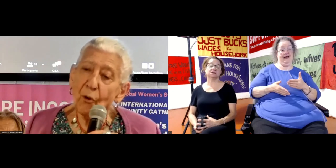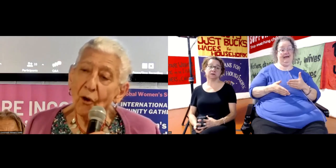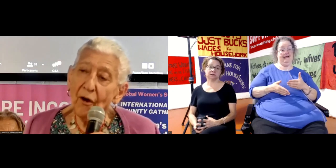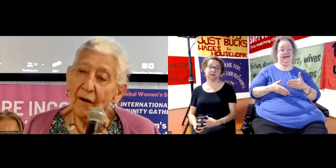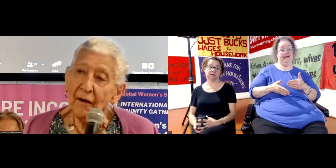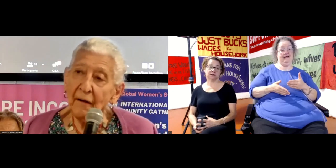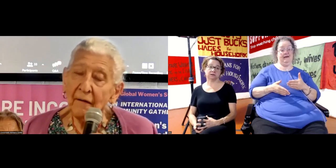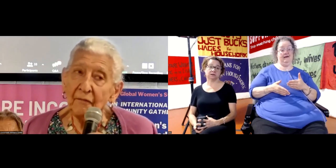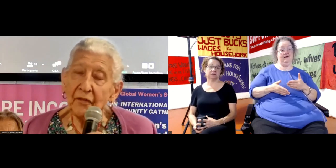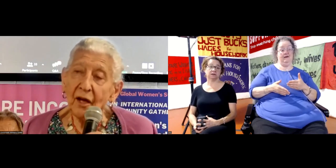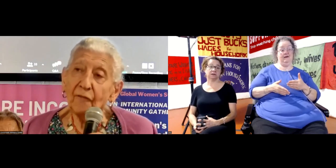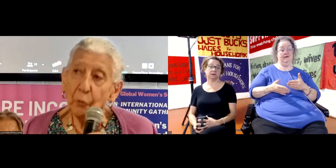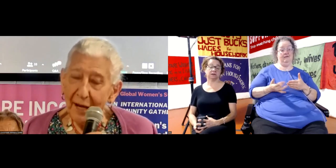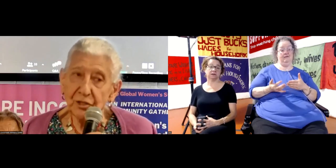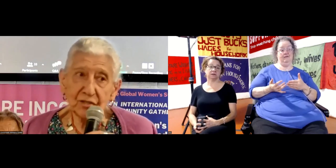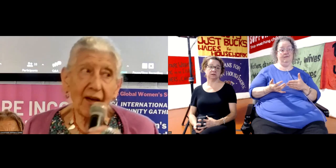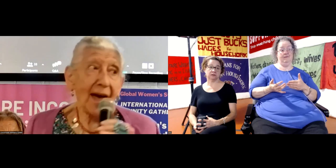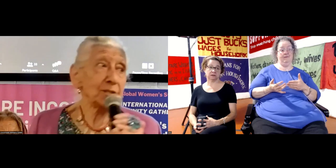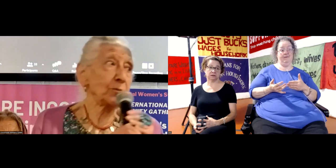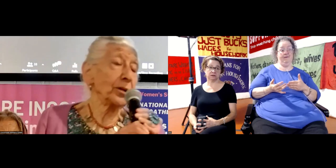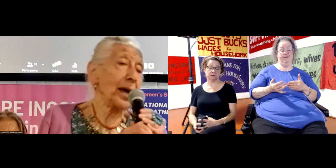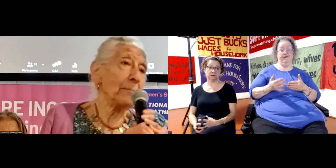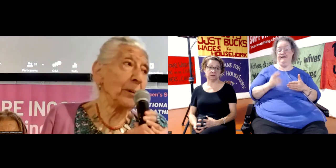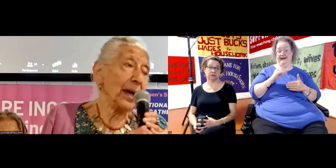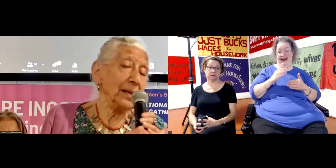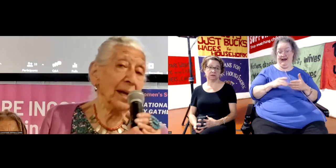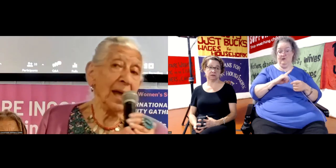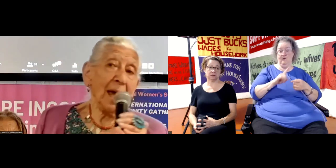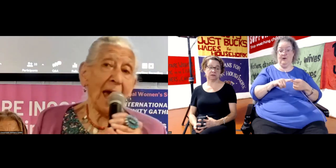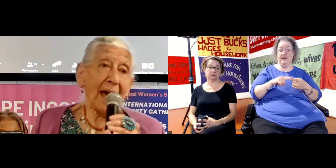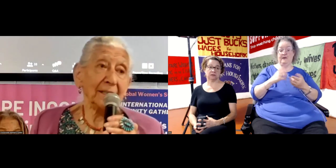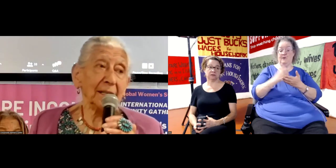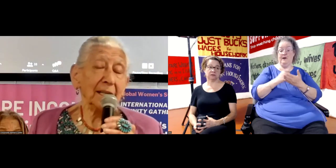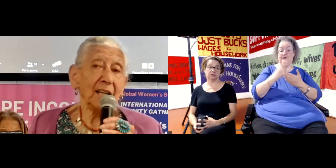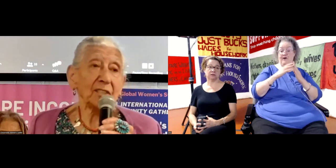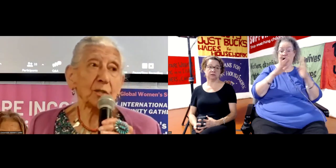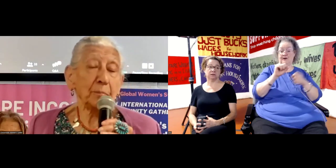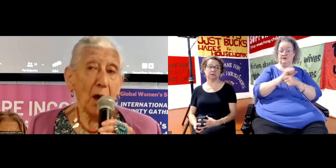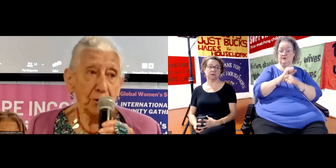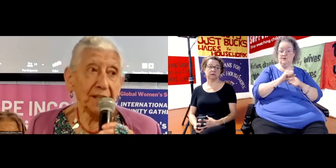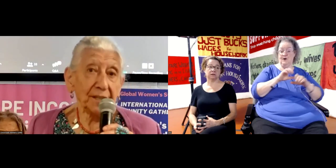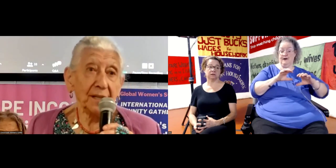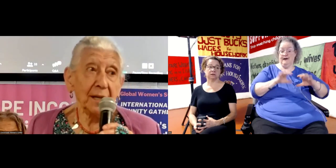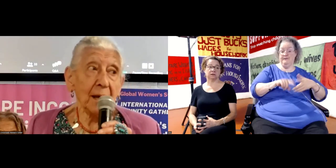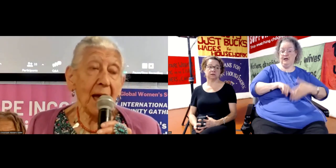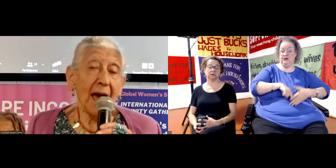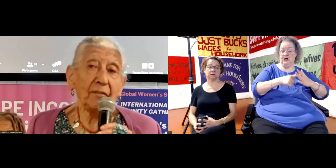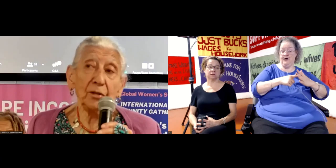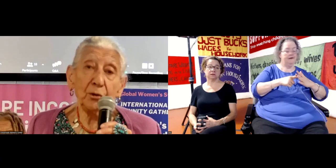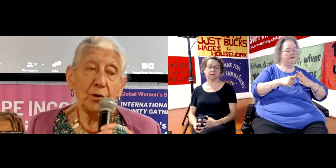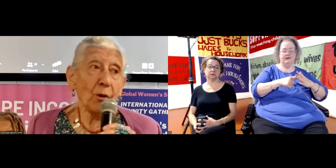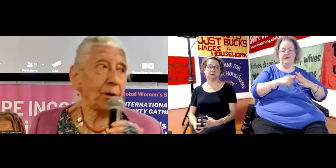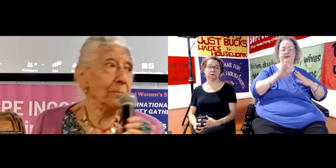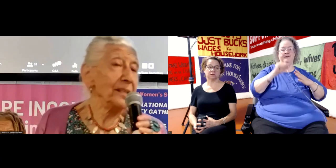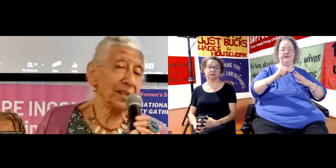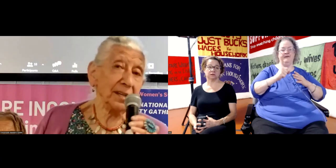the door of the Wages for Housework campaign. And it exploded, and the